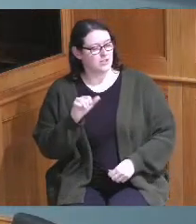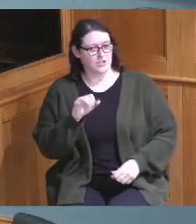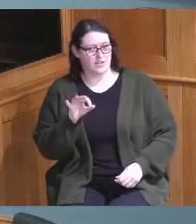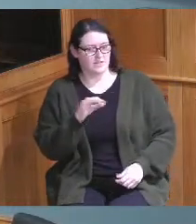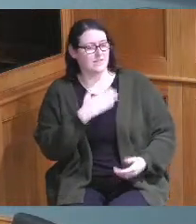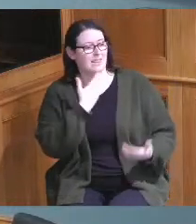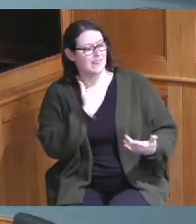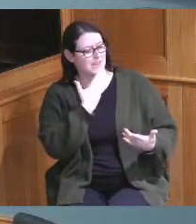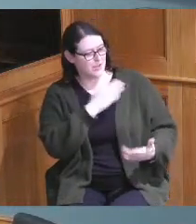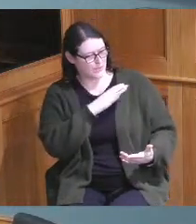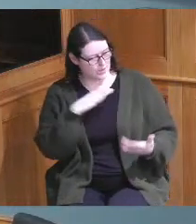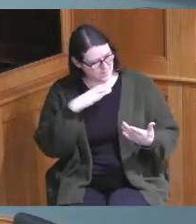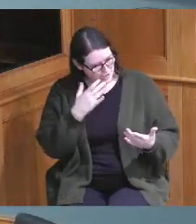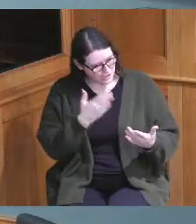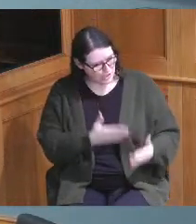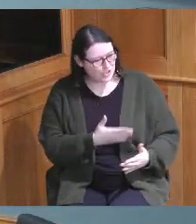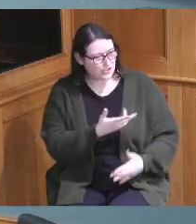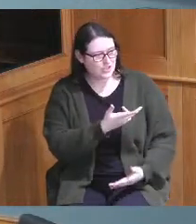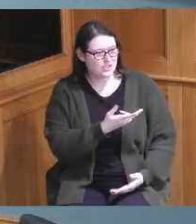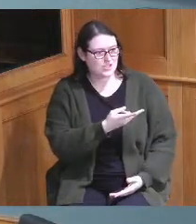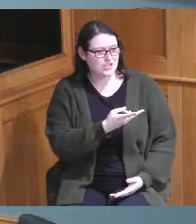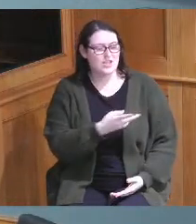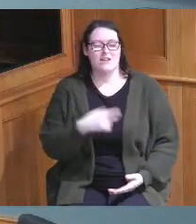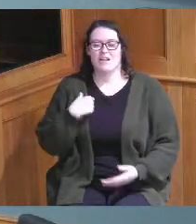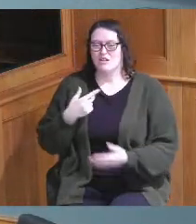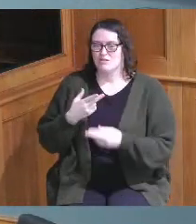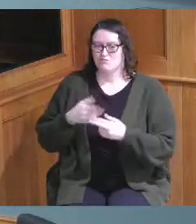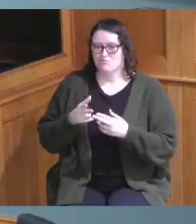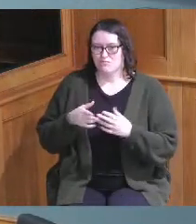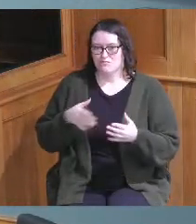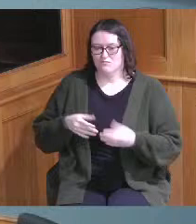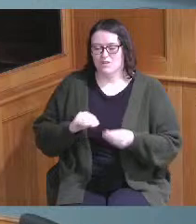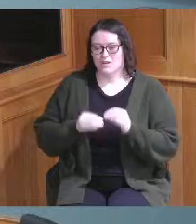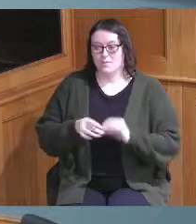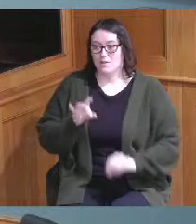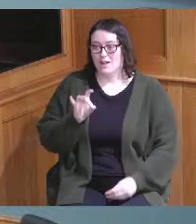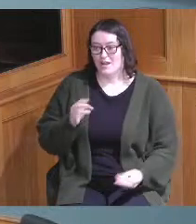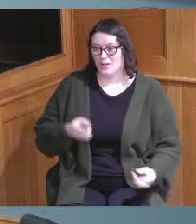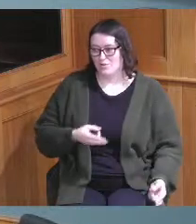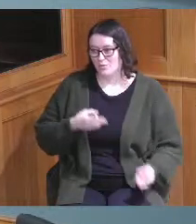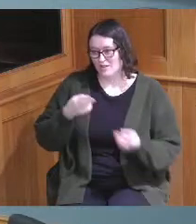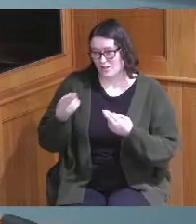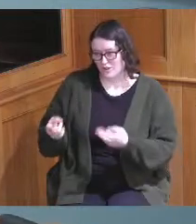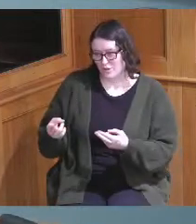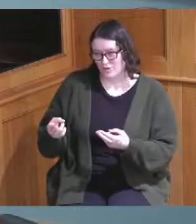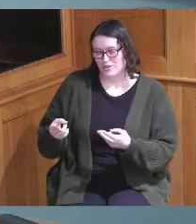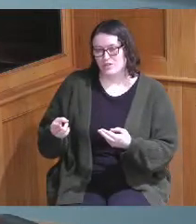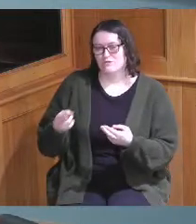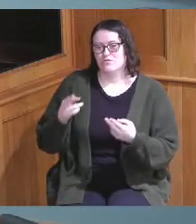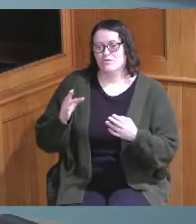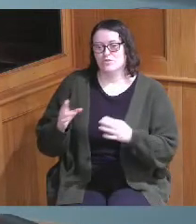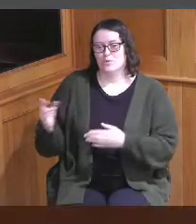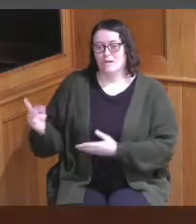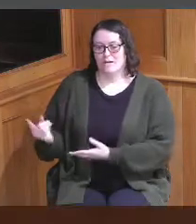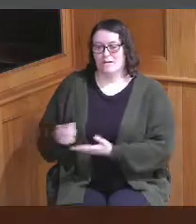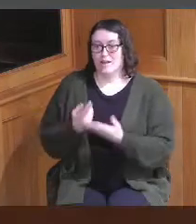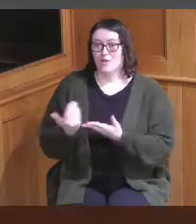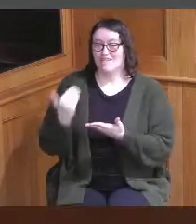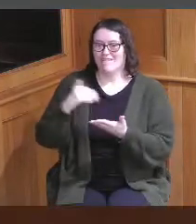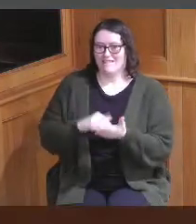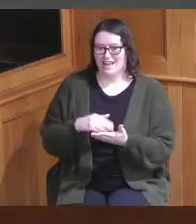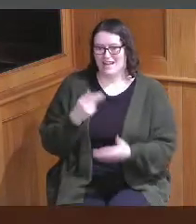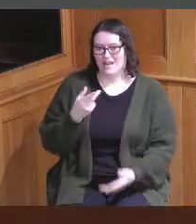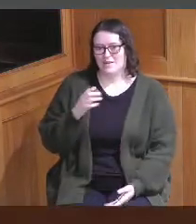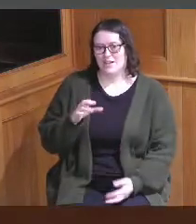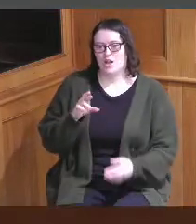Thank you, Commissioners. I'll just walk through this fairly quickly. Item number 8 is the resolution reappointing a member to the Hamilton County Rural